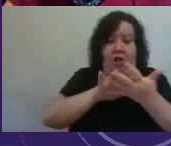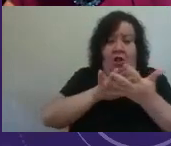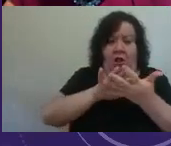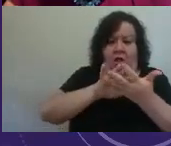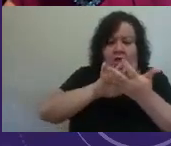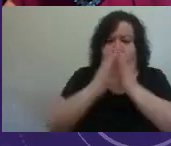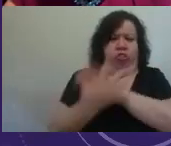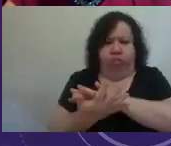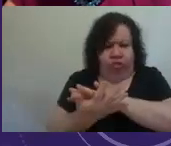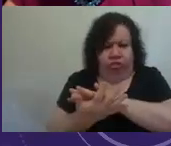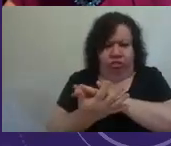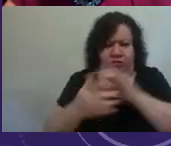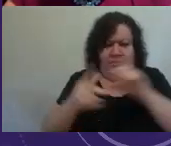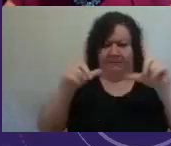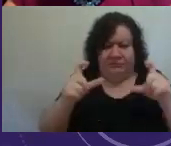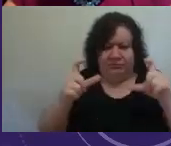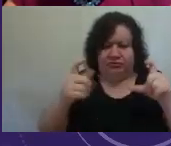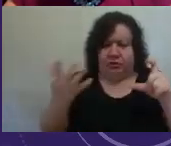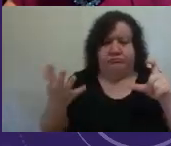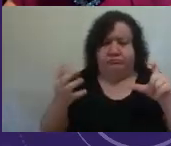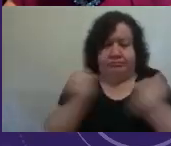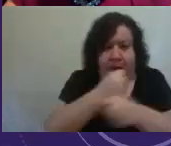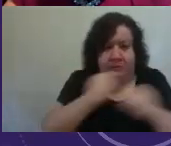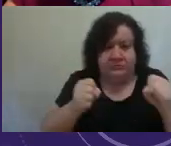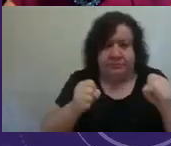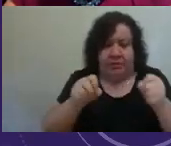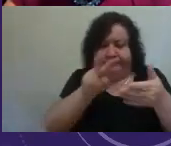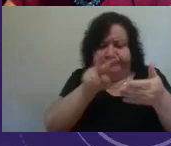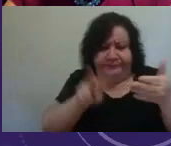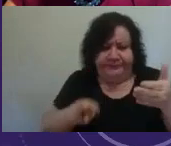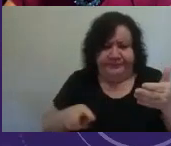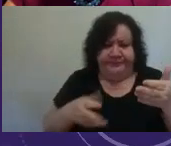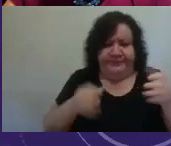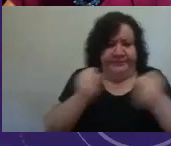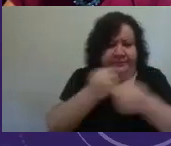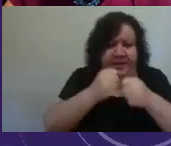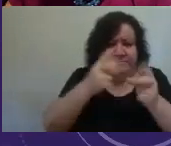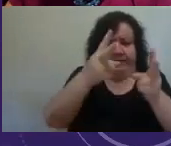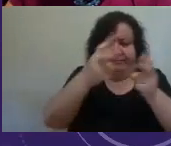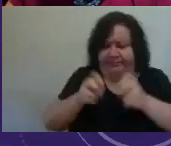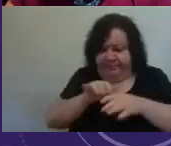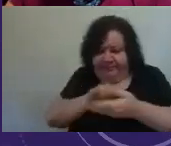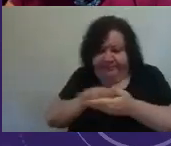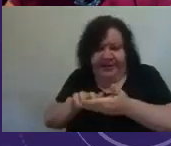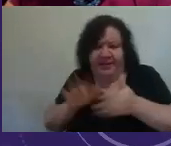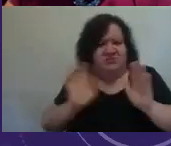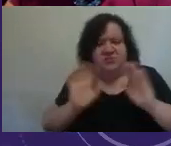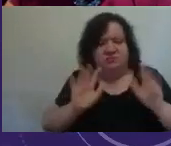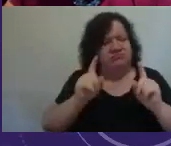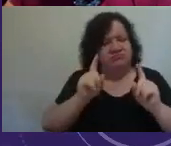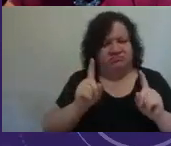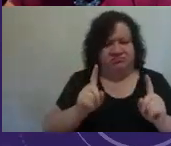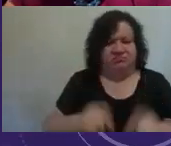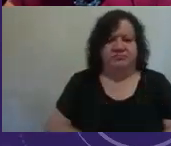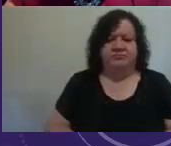7, avoid using acronyms. 8, use image and